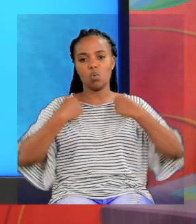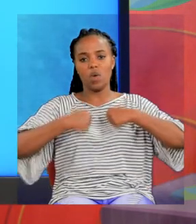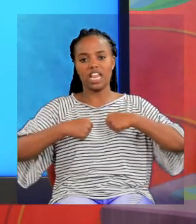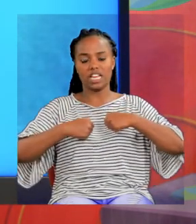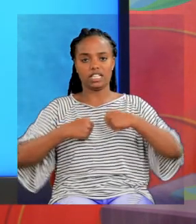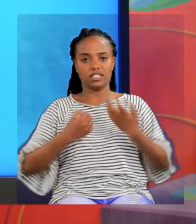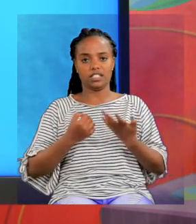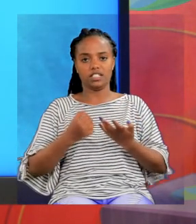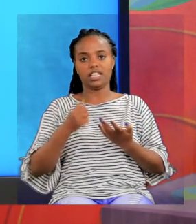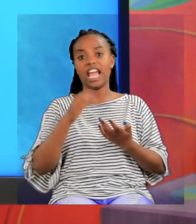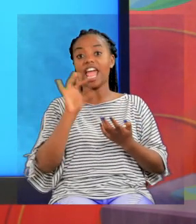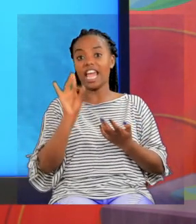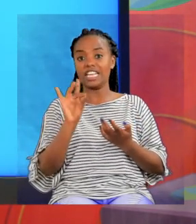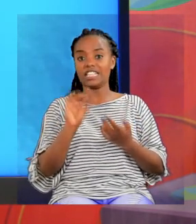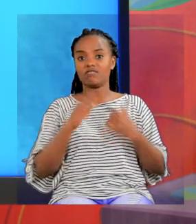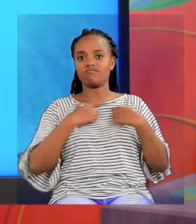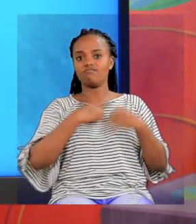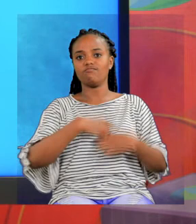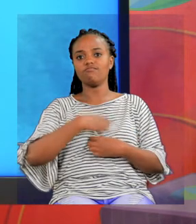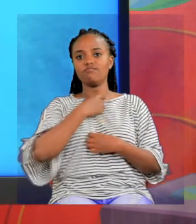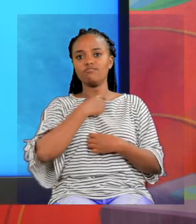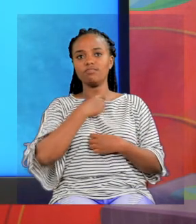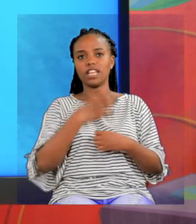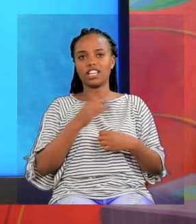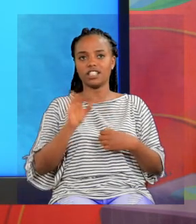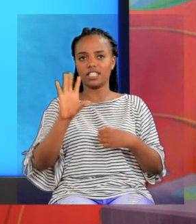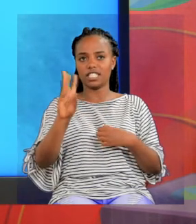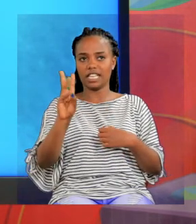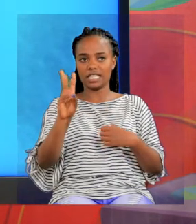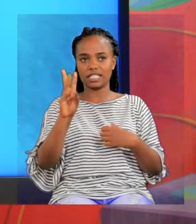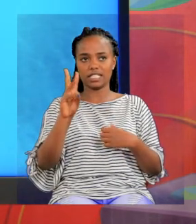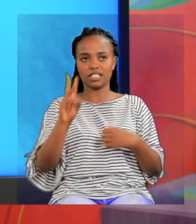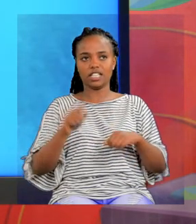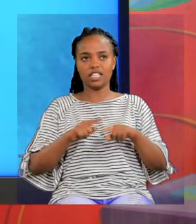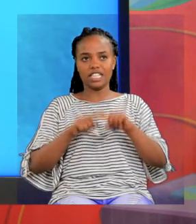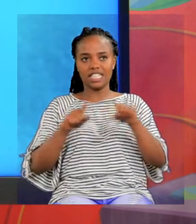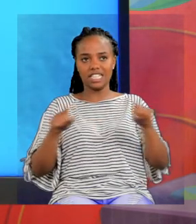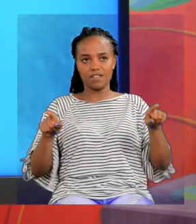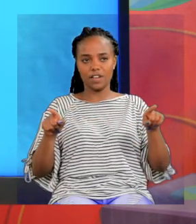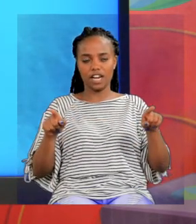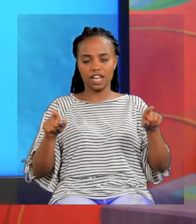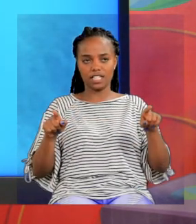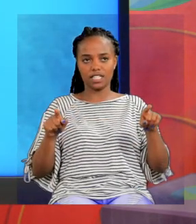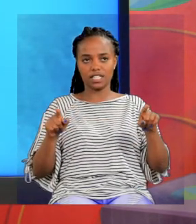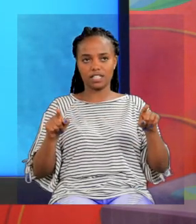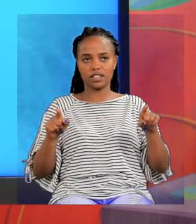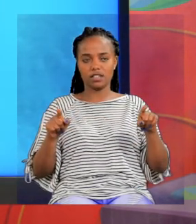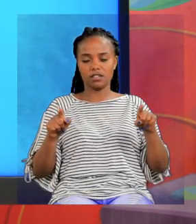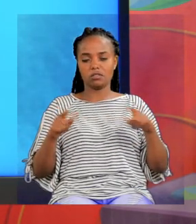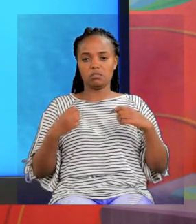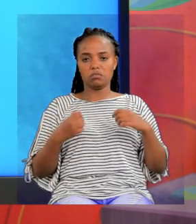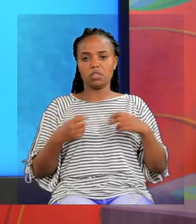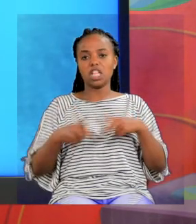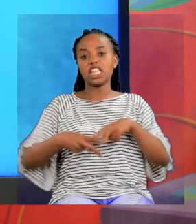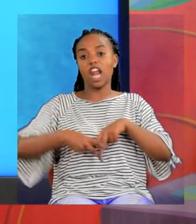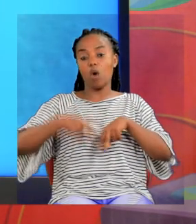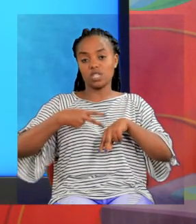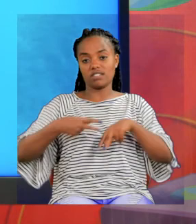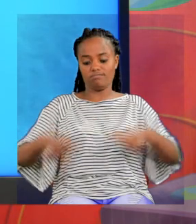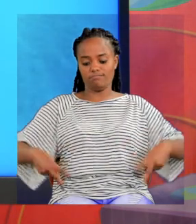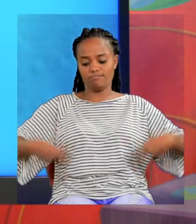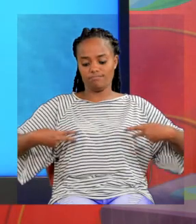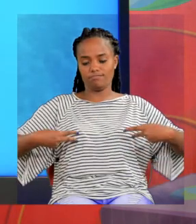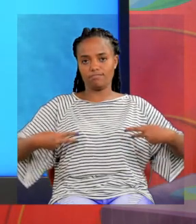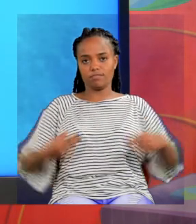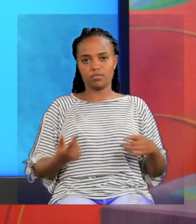shirt, and six different wearing style for trouser. So we